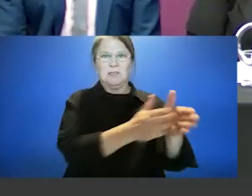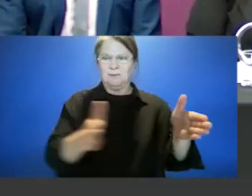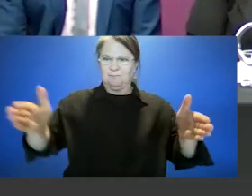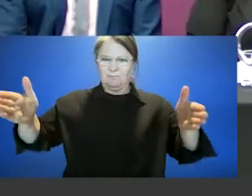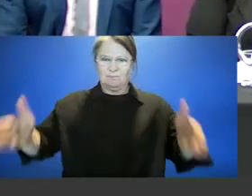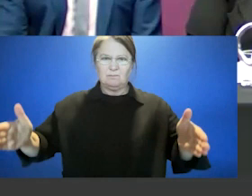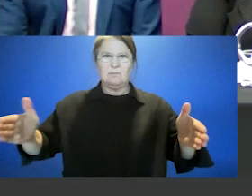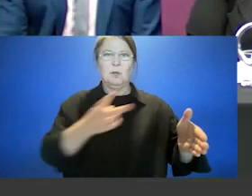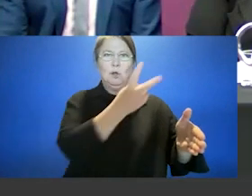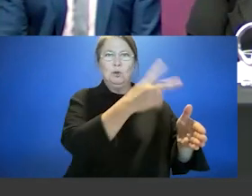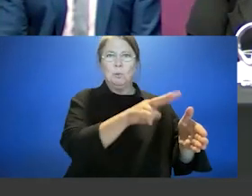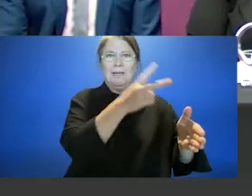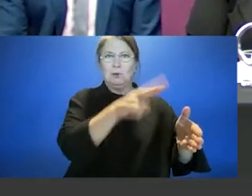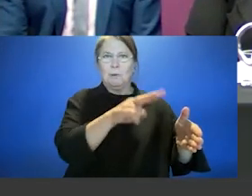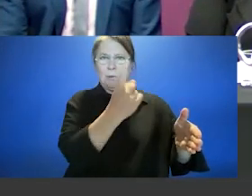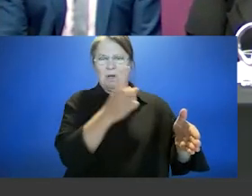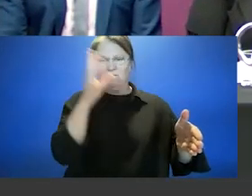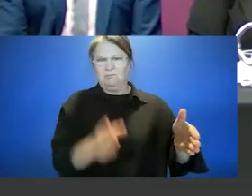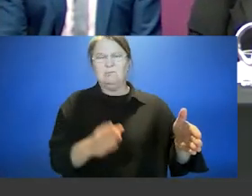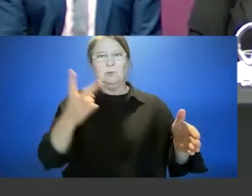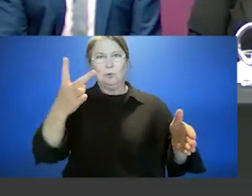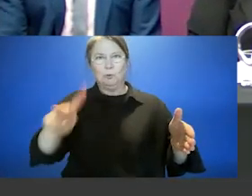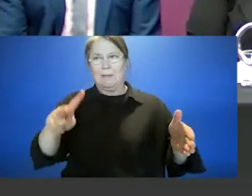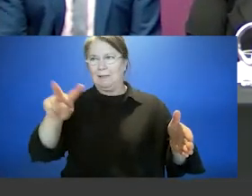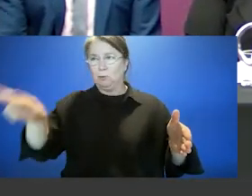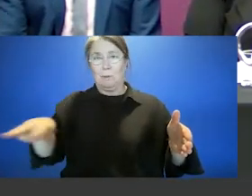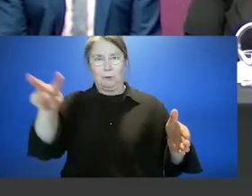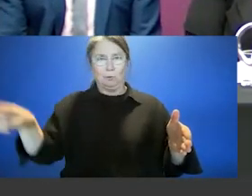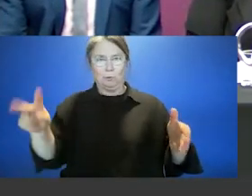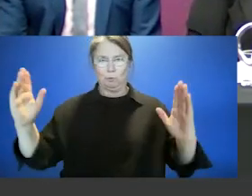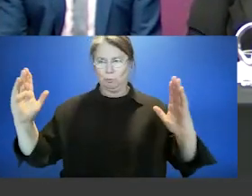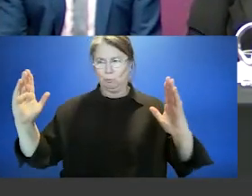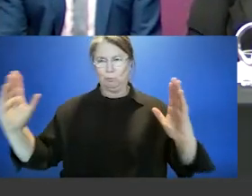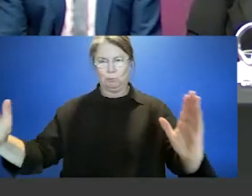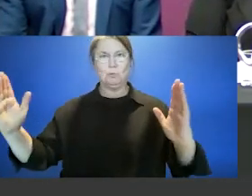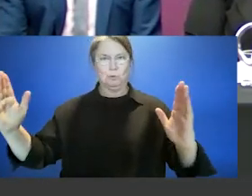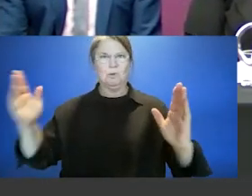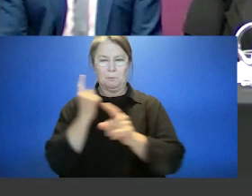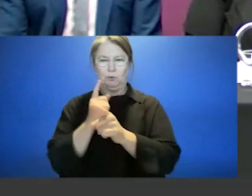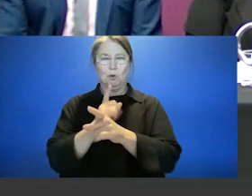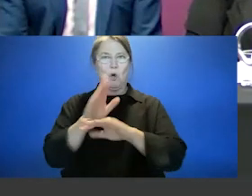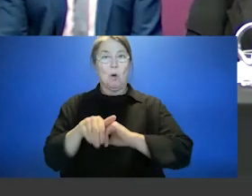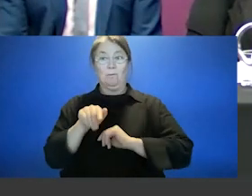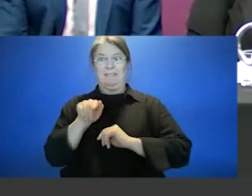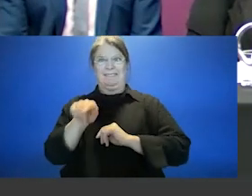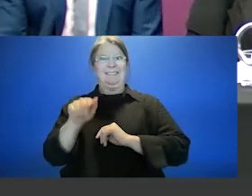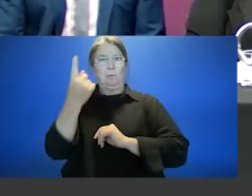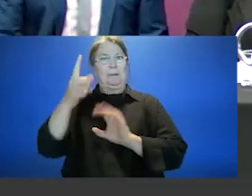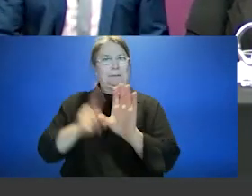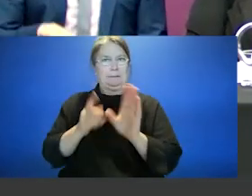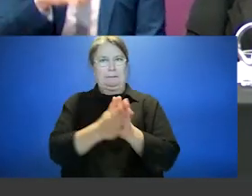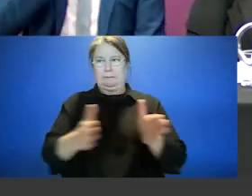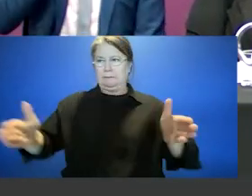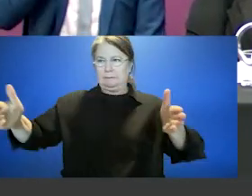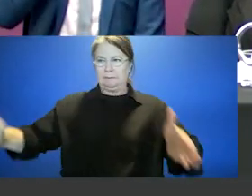2021-22, and I'll talk to those figures. And if people are interested in more detail about that, it's as simple as just accessing the